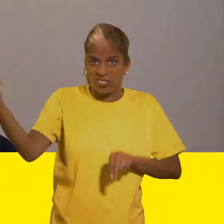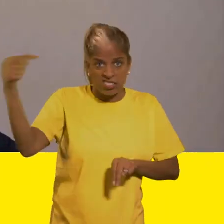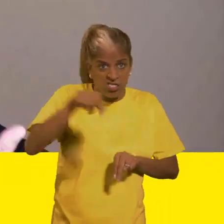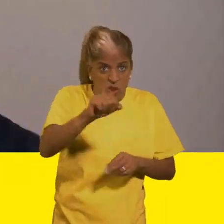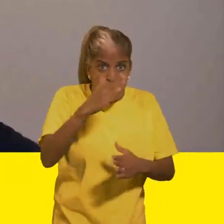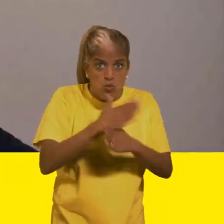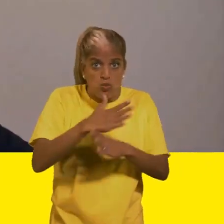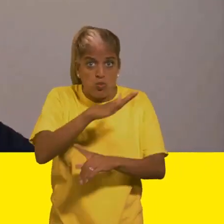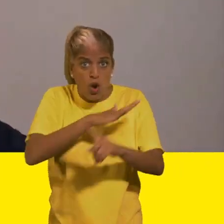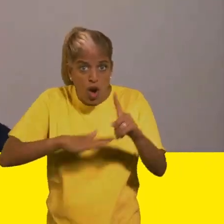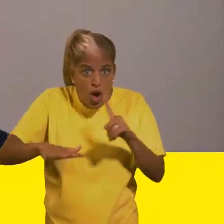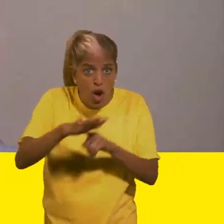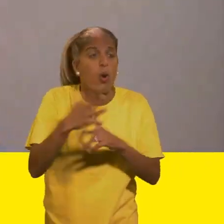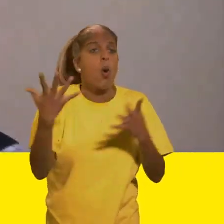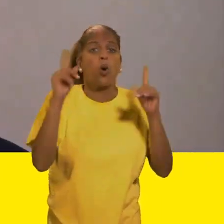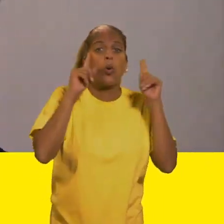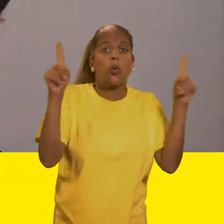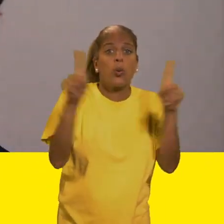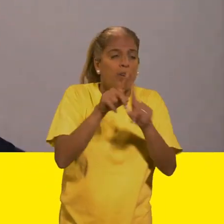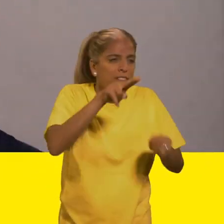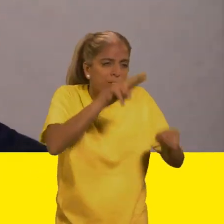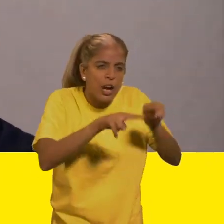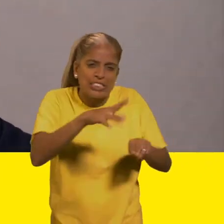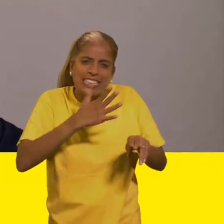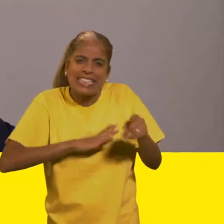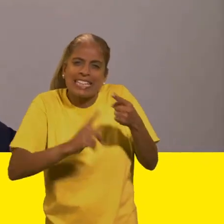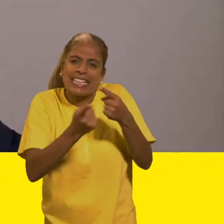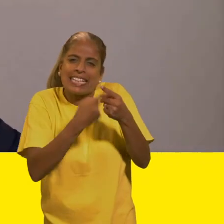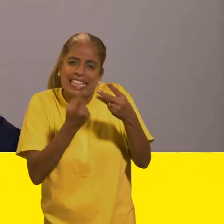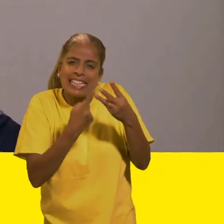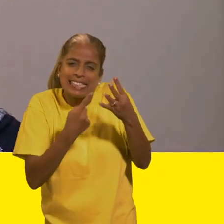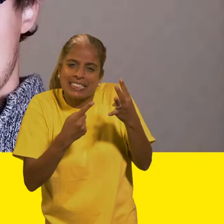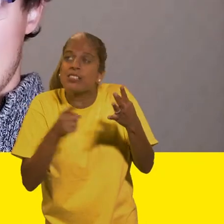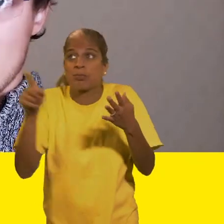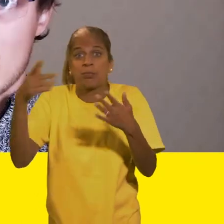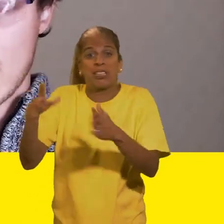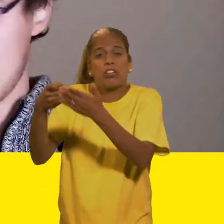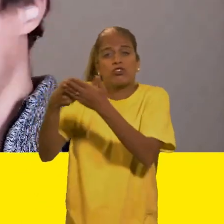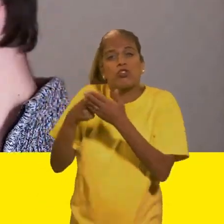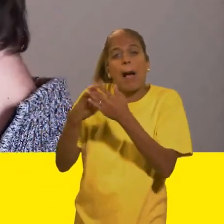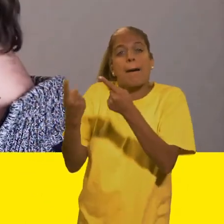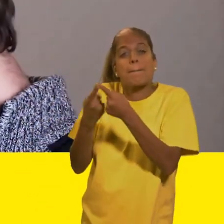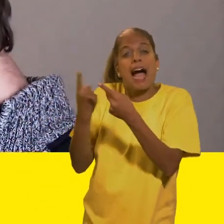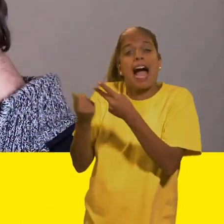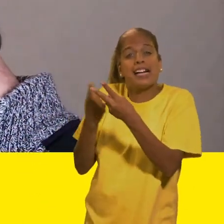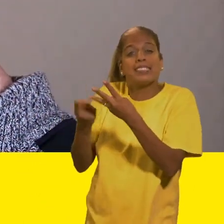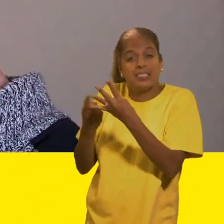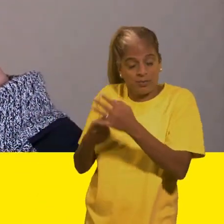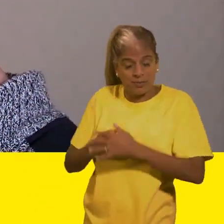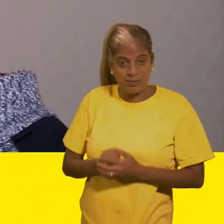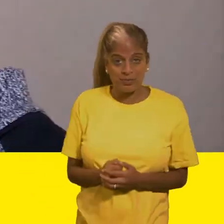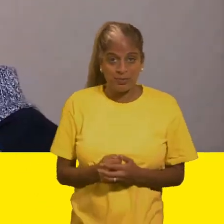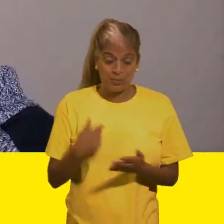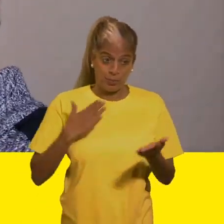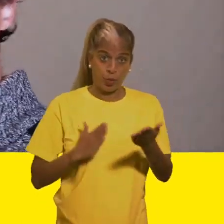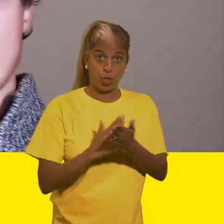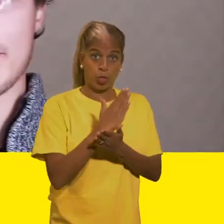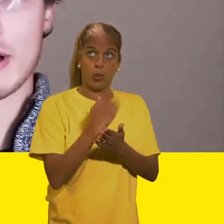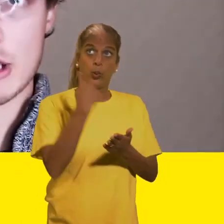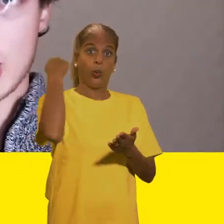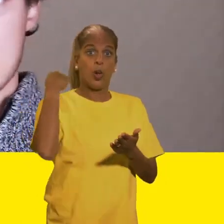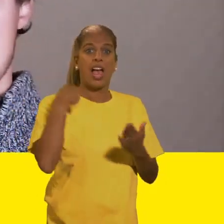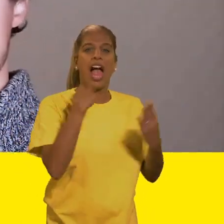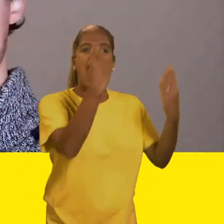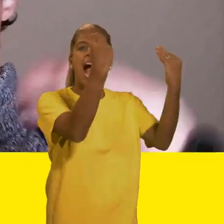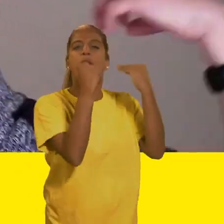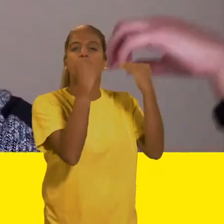who employ an assessor to come to your workplace or to your university. And a couple of things that I was recommended. Throughout